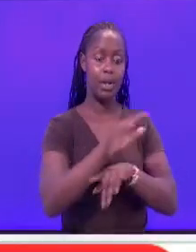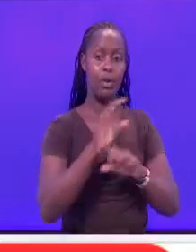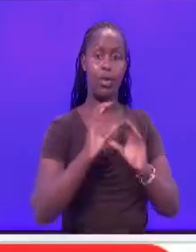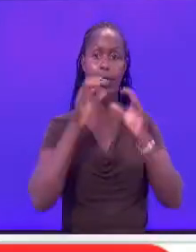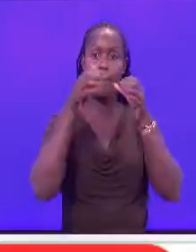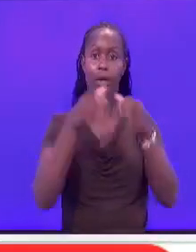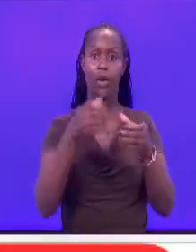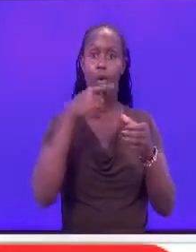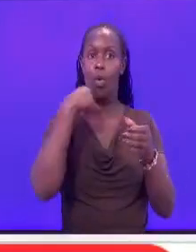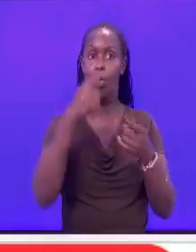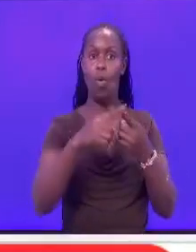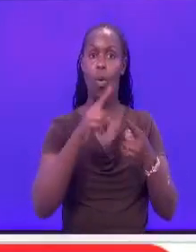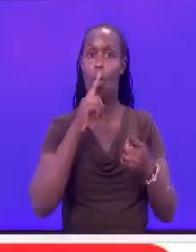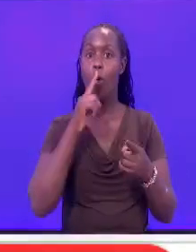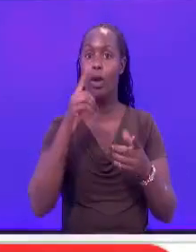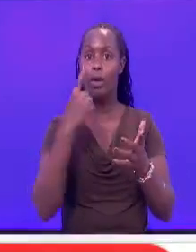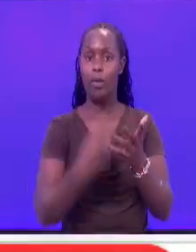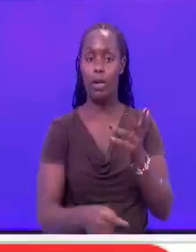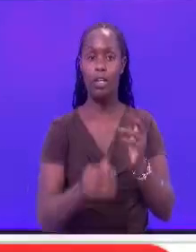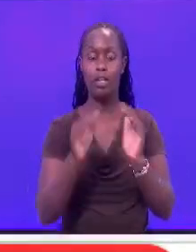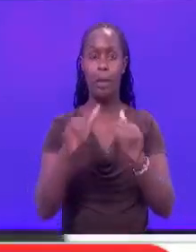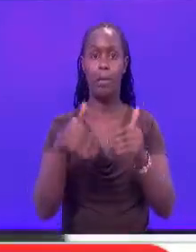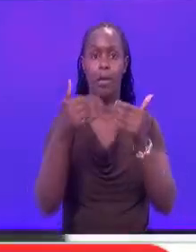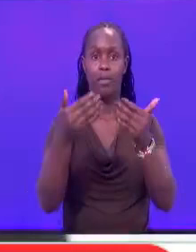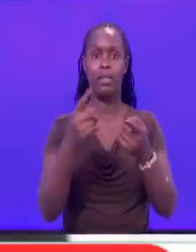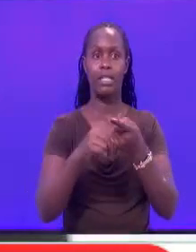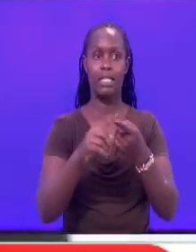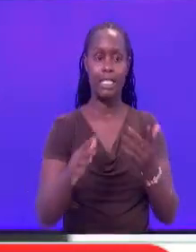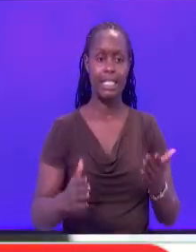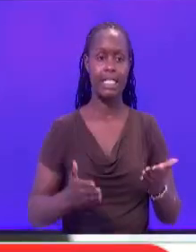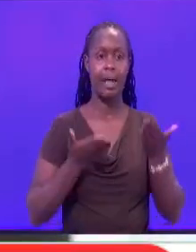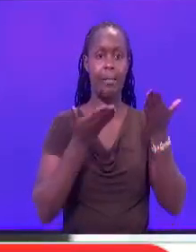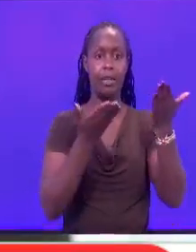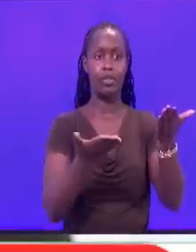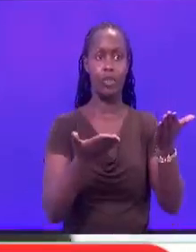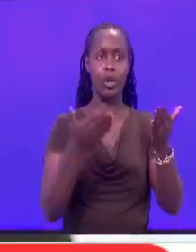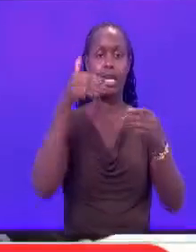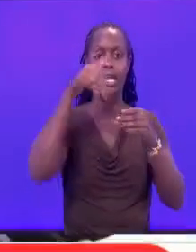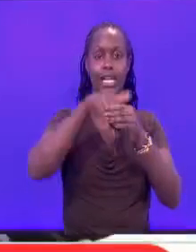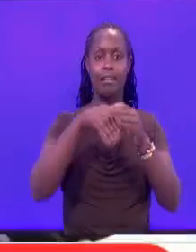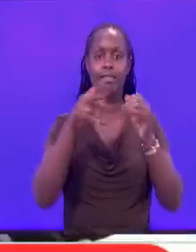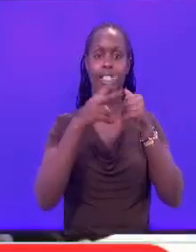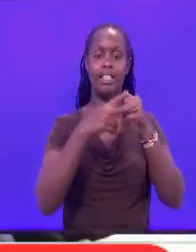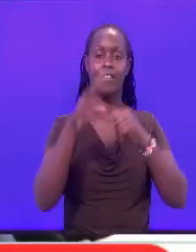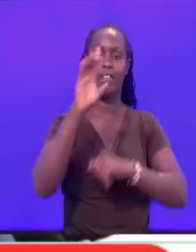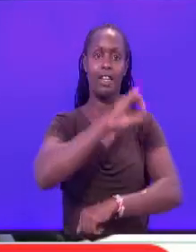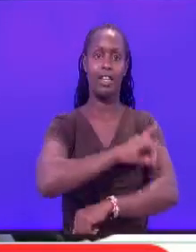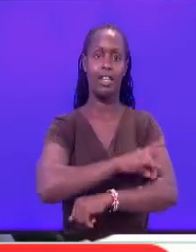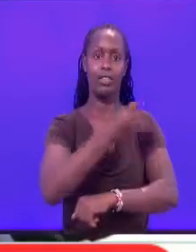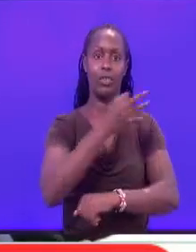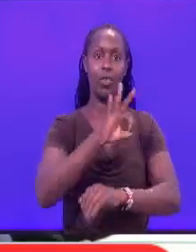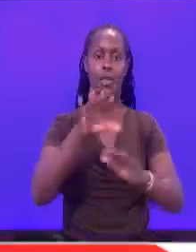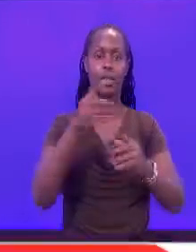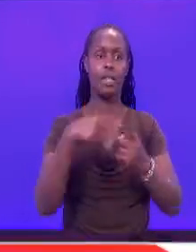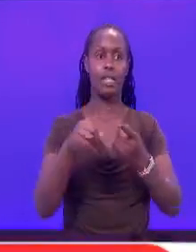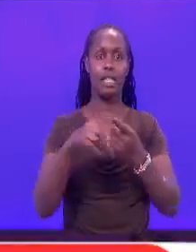been instructed to provide their respective written submissions within 7 days of the exchange